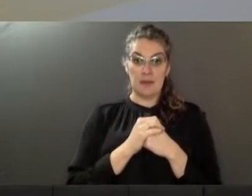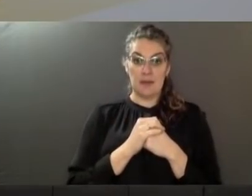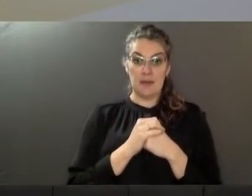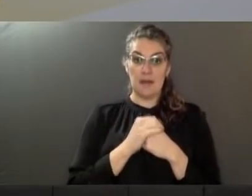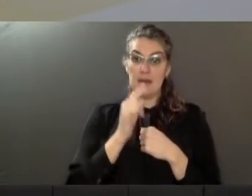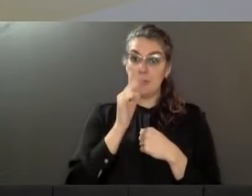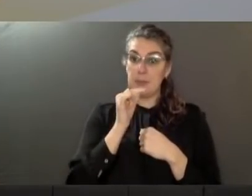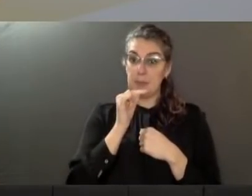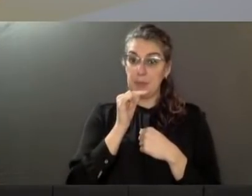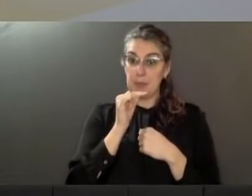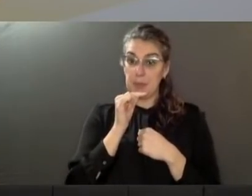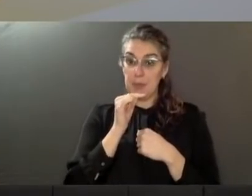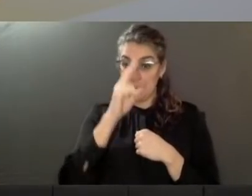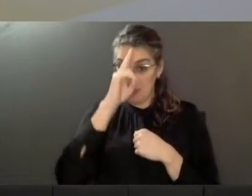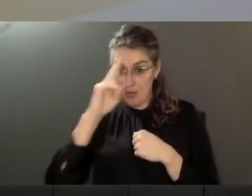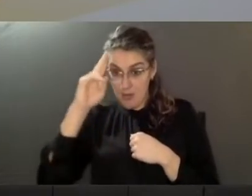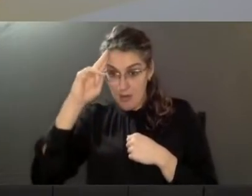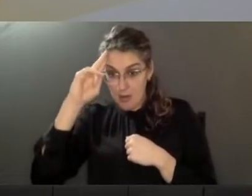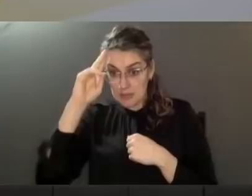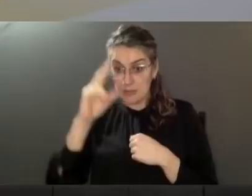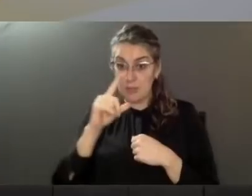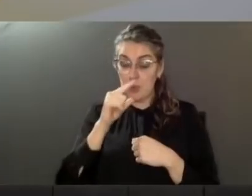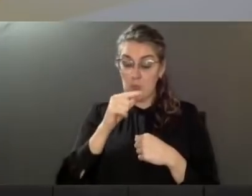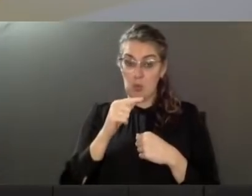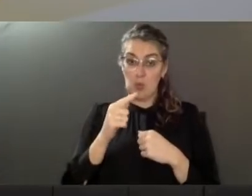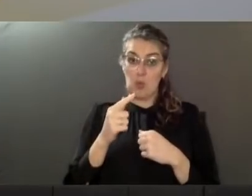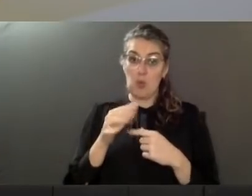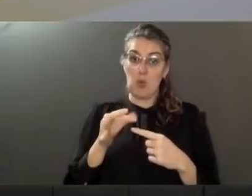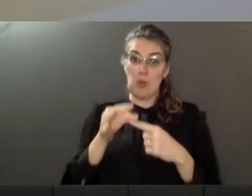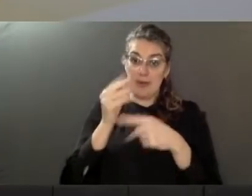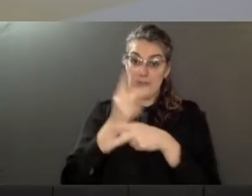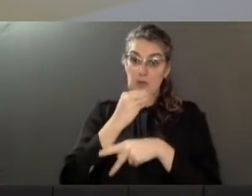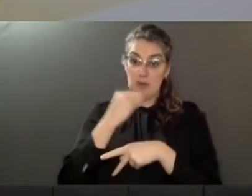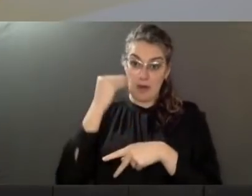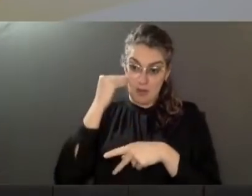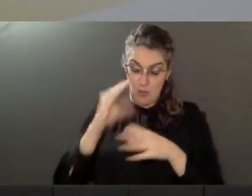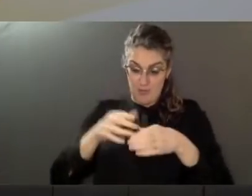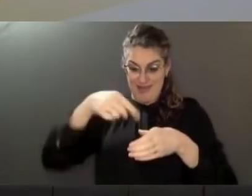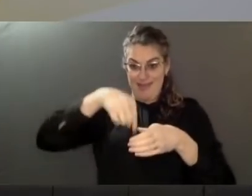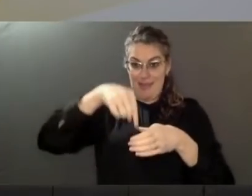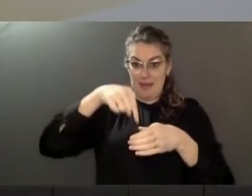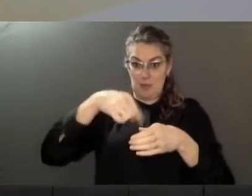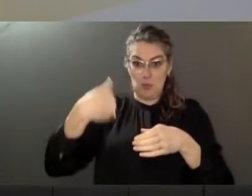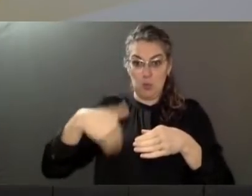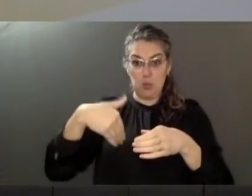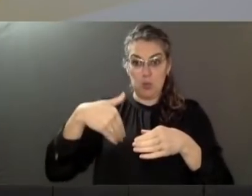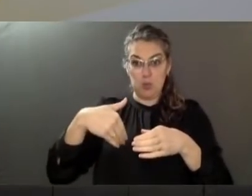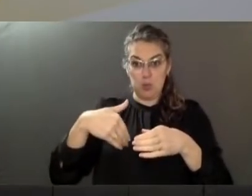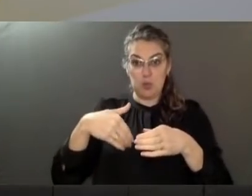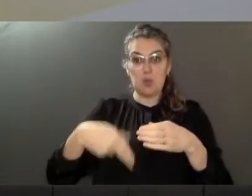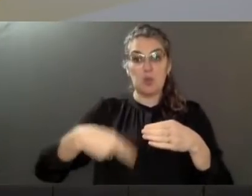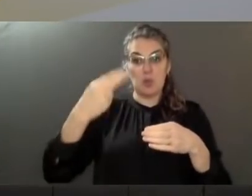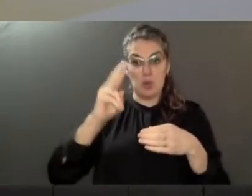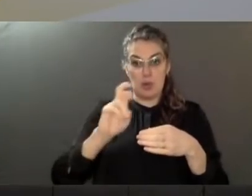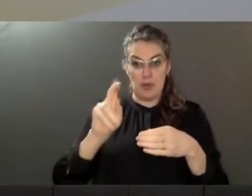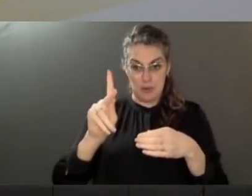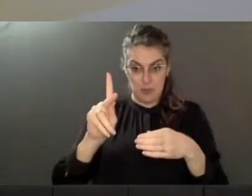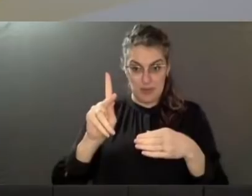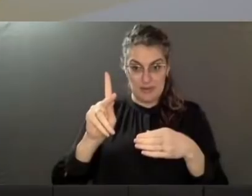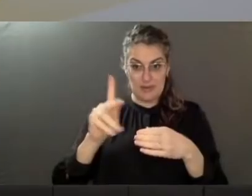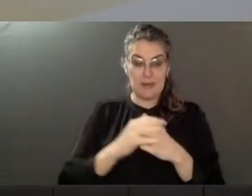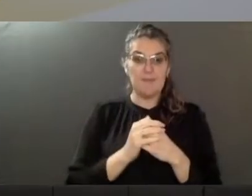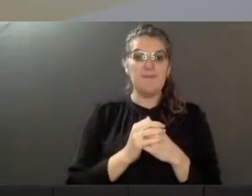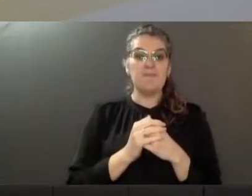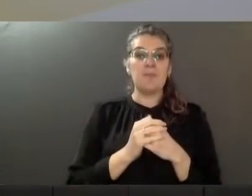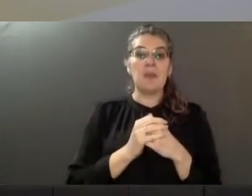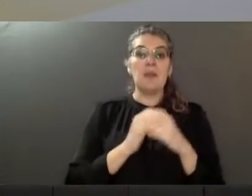same age group. The very best approach for our province is to target vaccine based on age, beginning with the oldest Islanders and